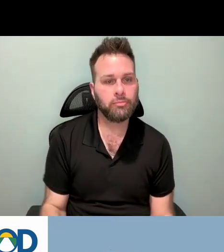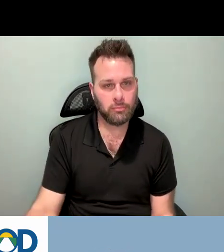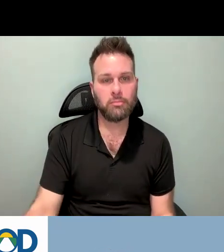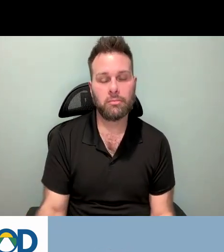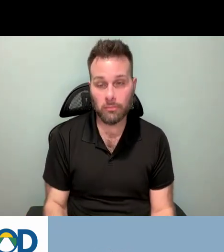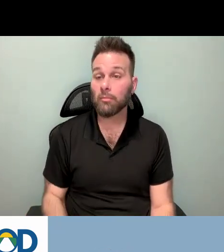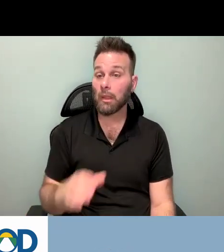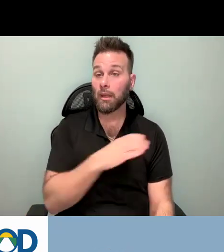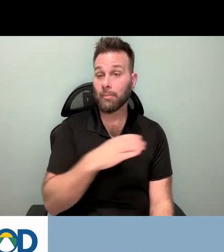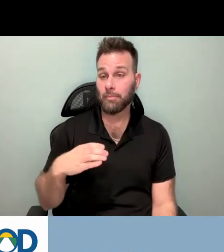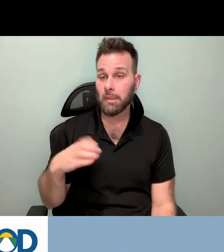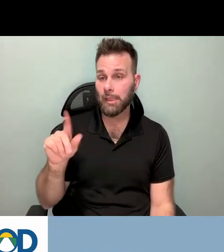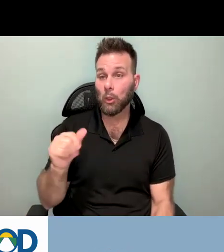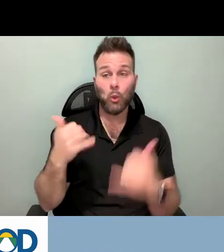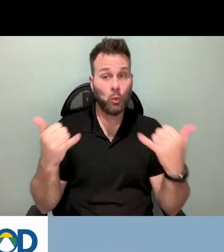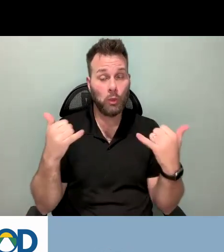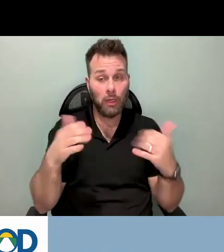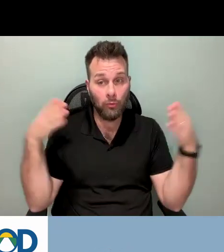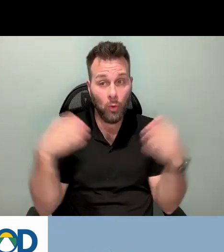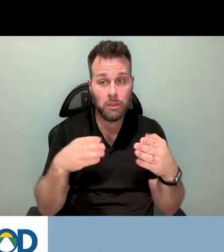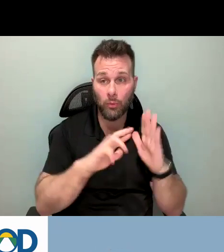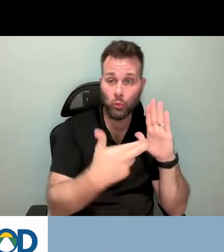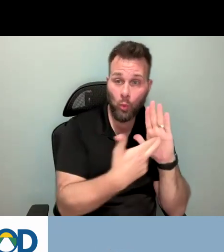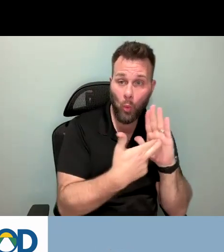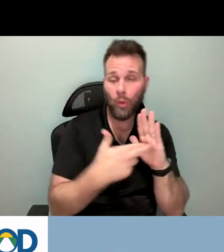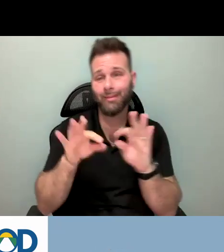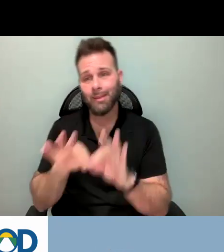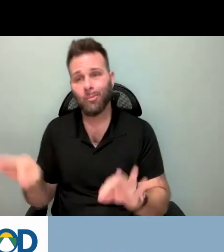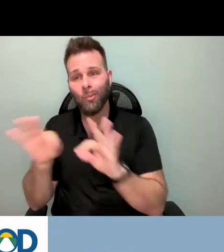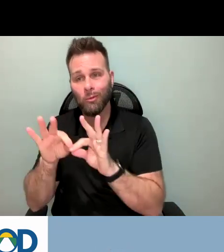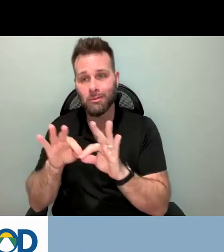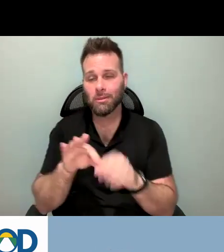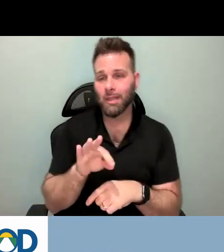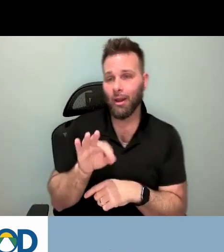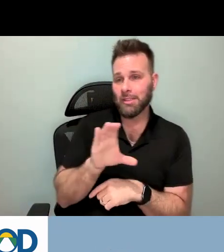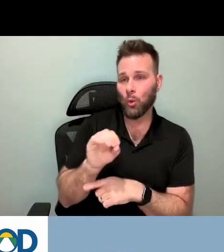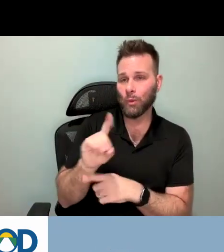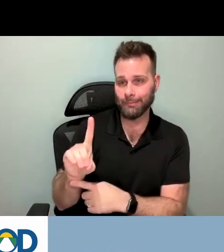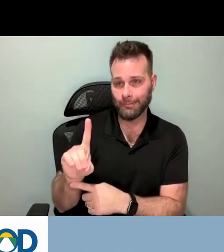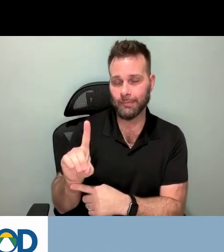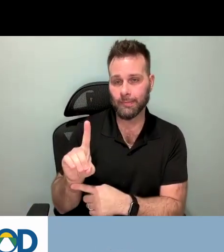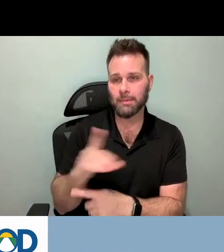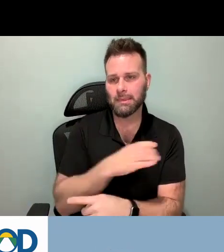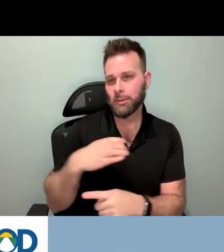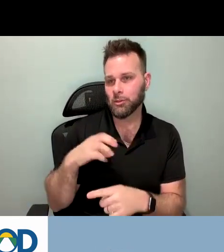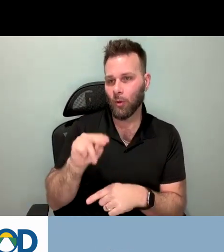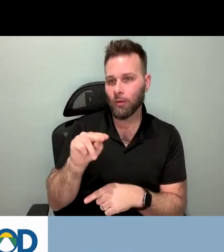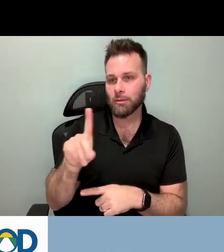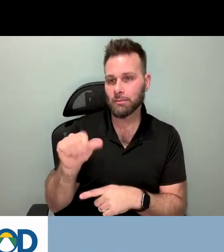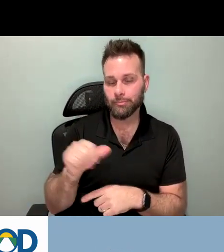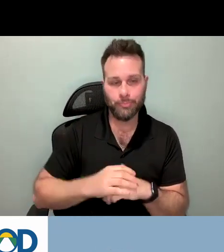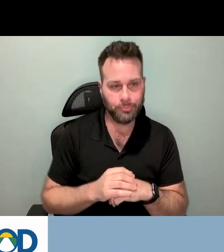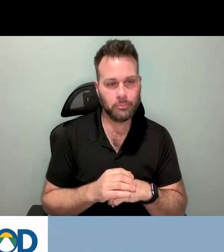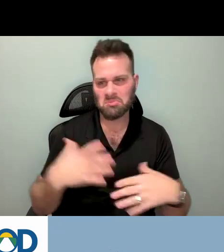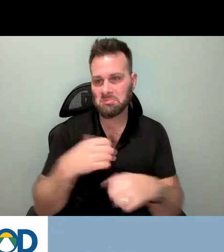Commissions on disability, and so today we're focusing on the role and the importance of commissions on disabilities, or CODs as we typically call them. And you'll